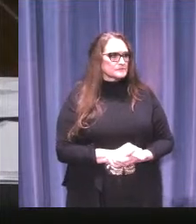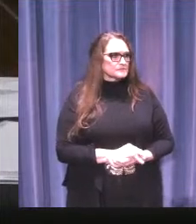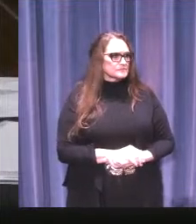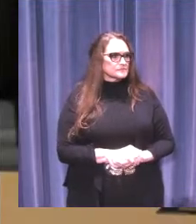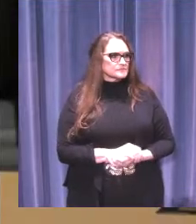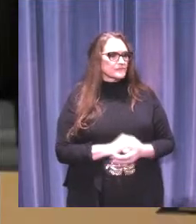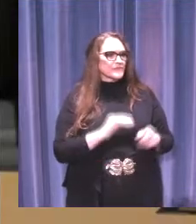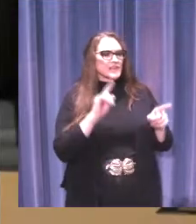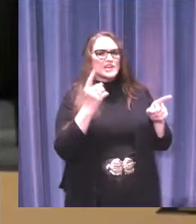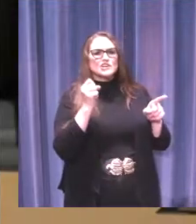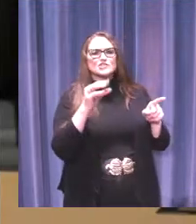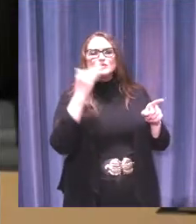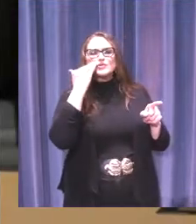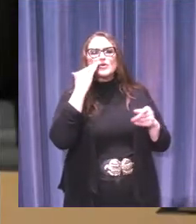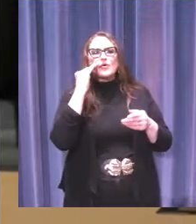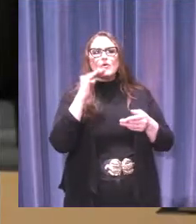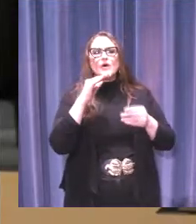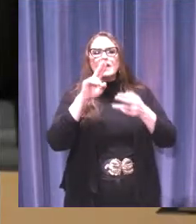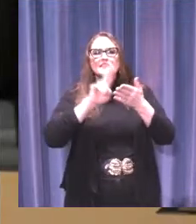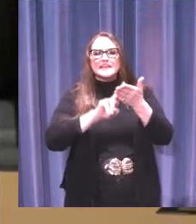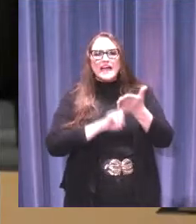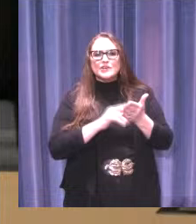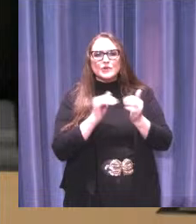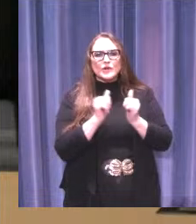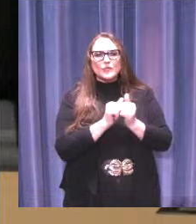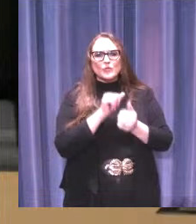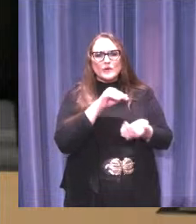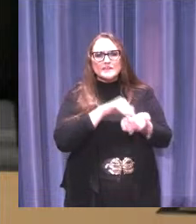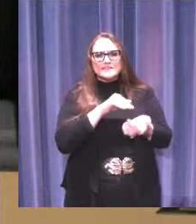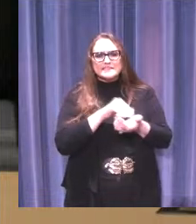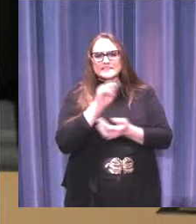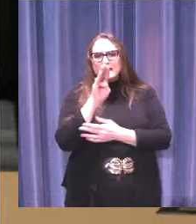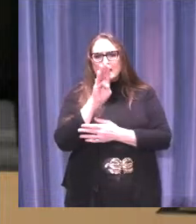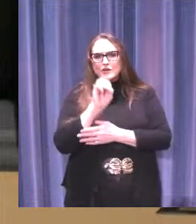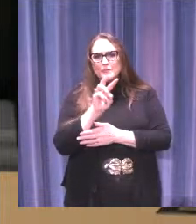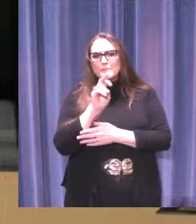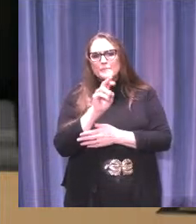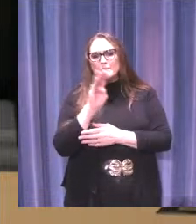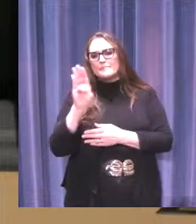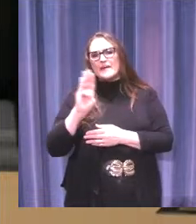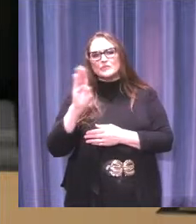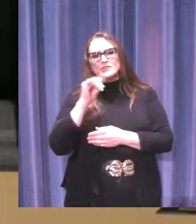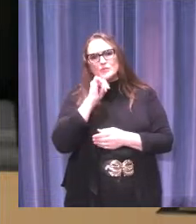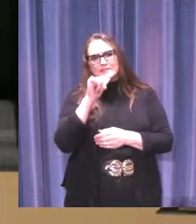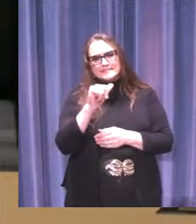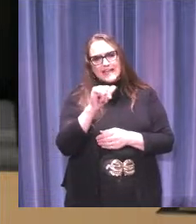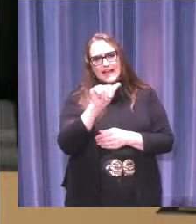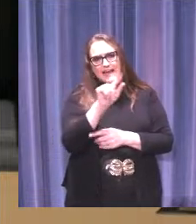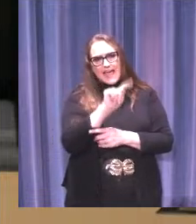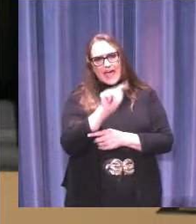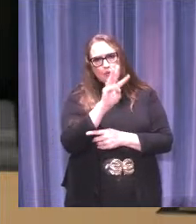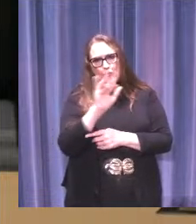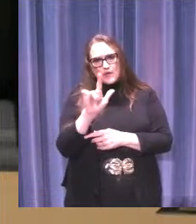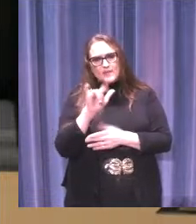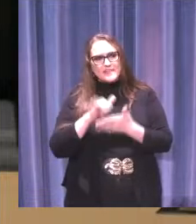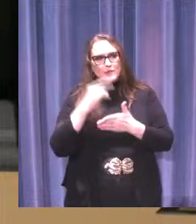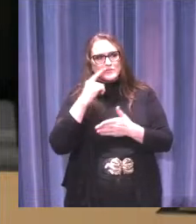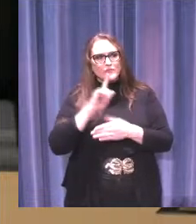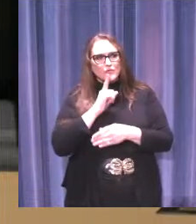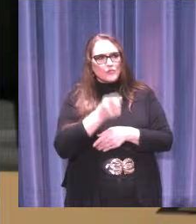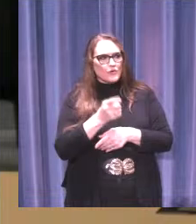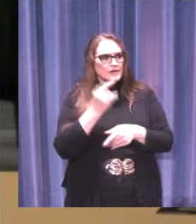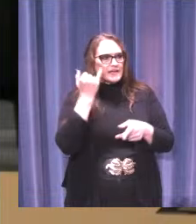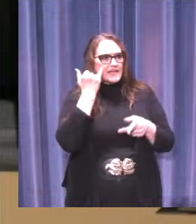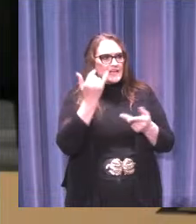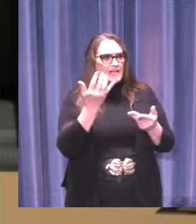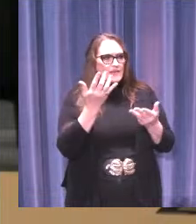Just so you know, the contract with Dr. Beverly was not an at-will contract. Okay. That was a for-cause contract. So if you want to go at-will, you do